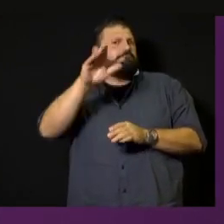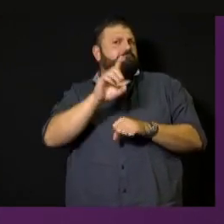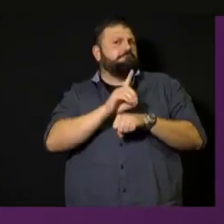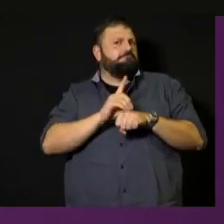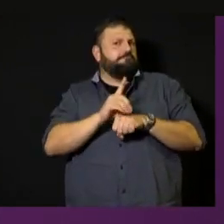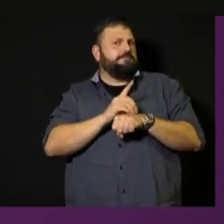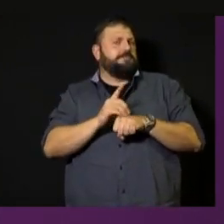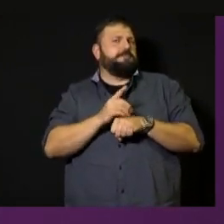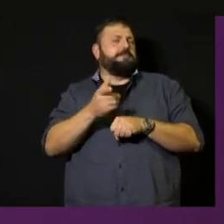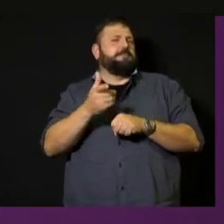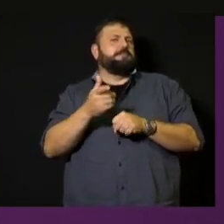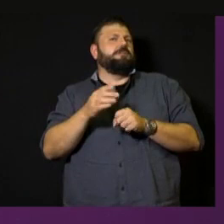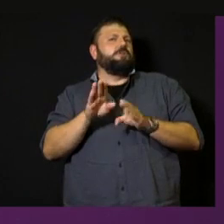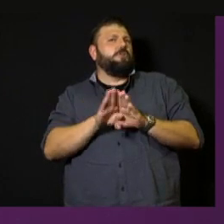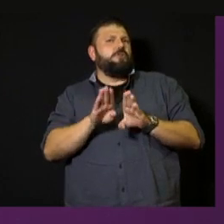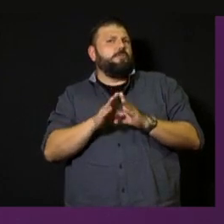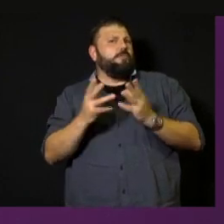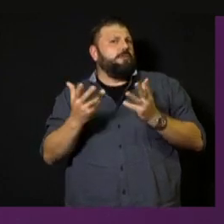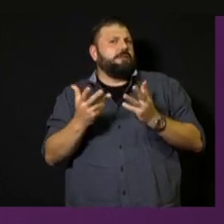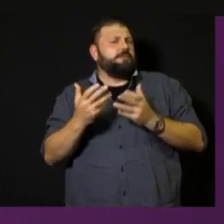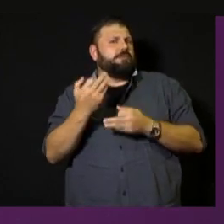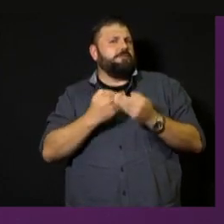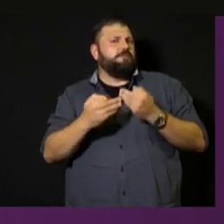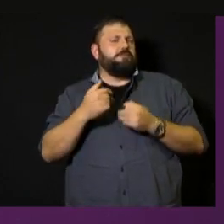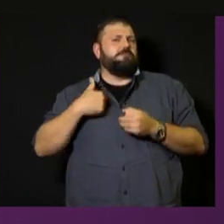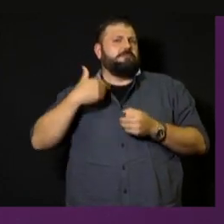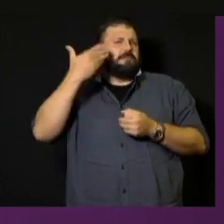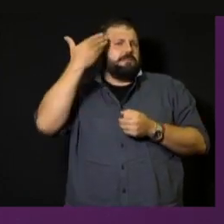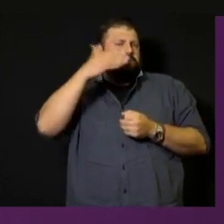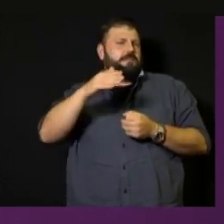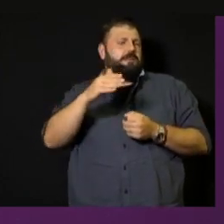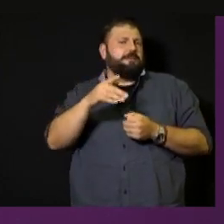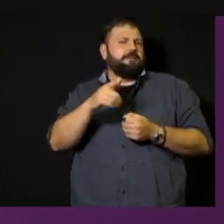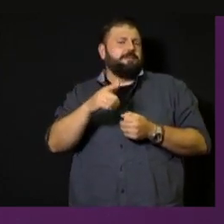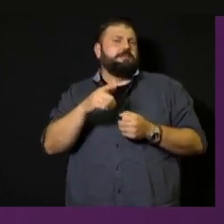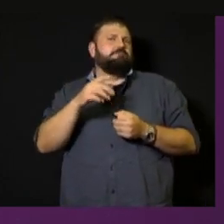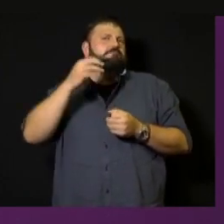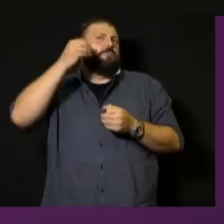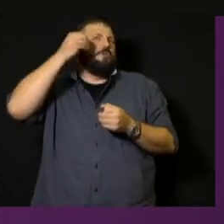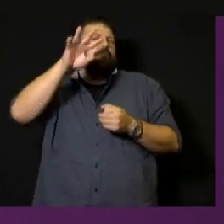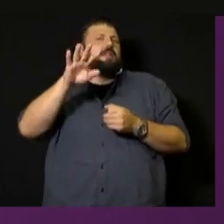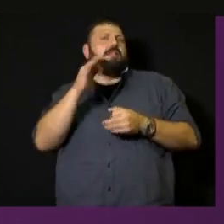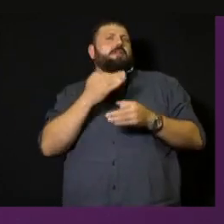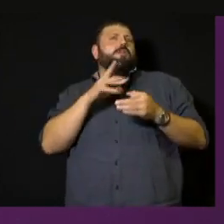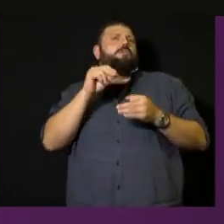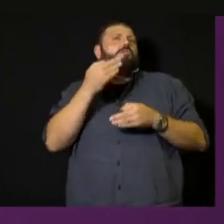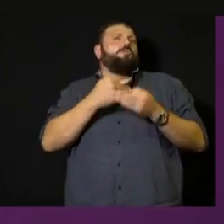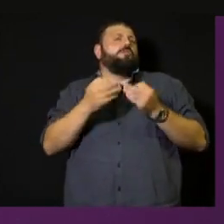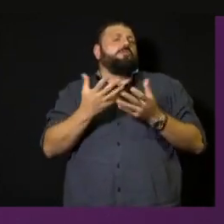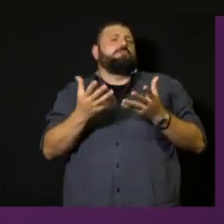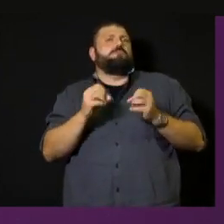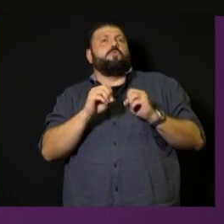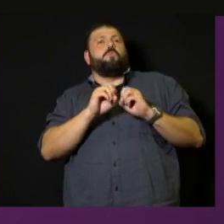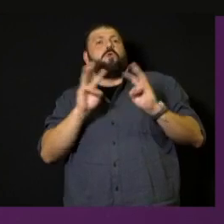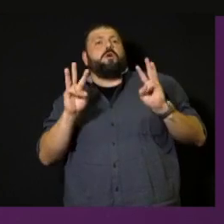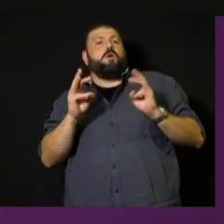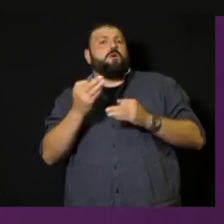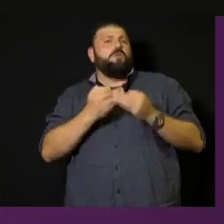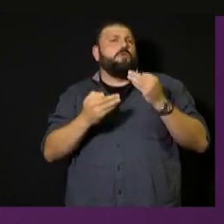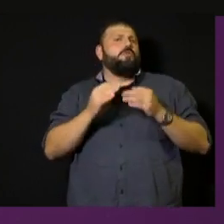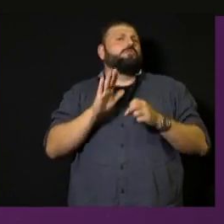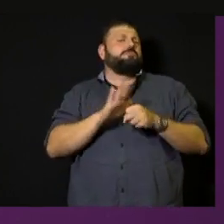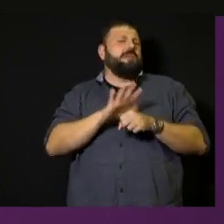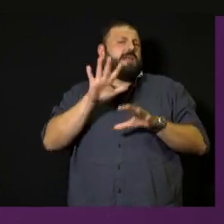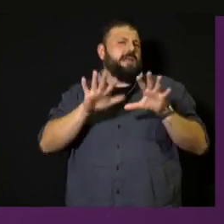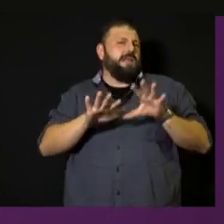el contexto, ¿no? And I want to give No todo more es color de context. rosa Not en OmniLife, no todo es everything is maravilloso. pink in Siempre OVNI pasamos life. por momentos